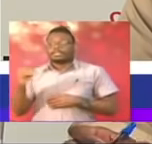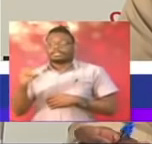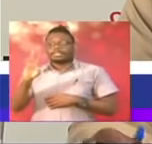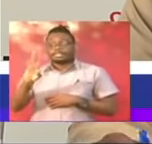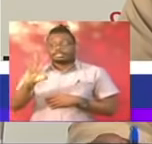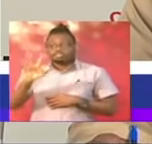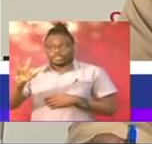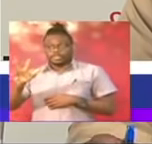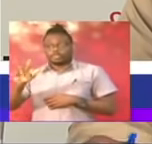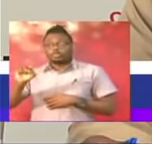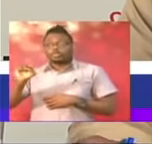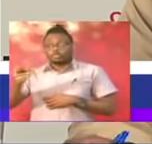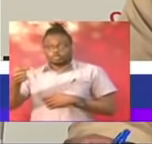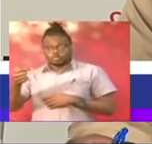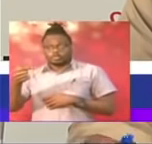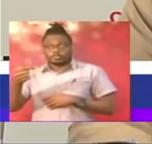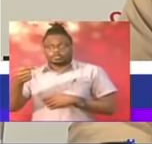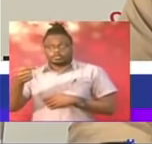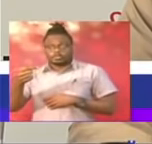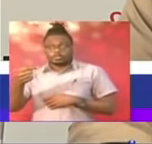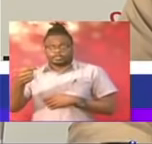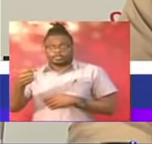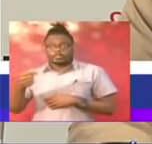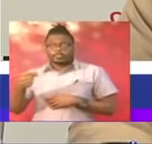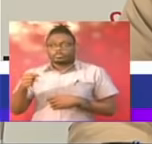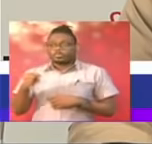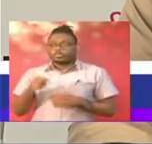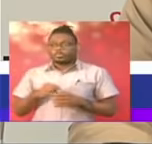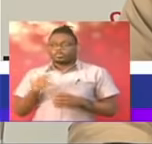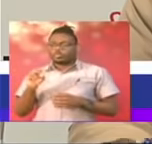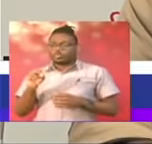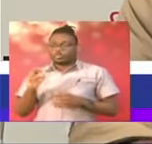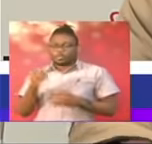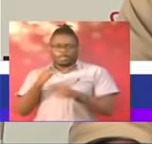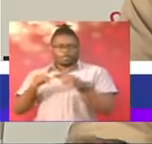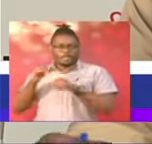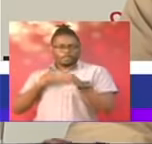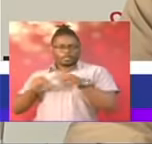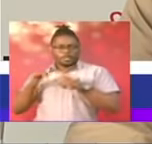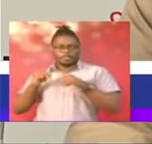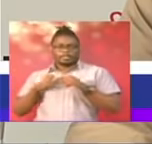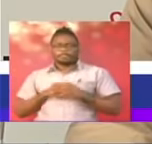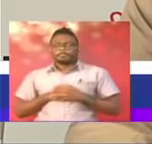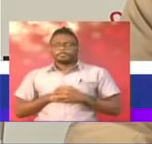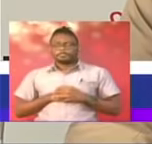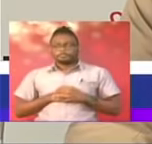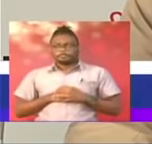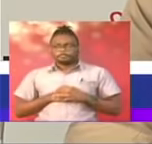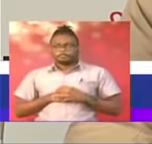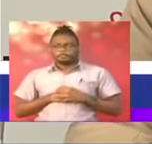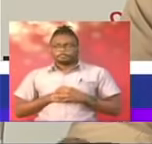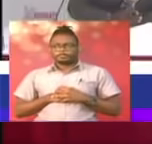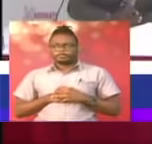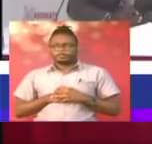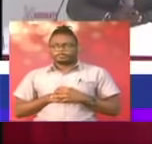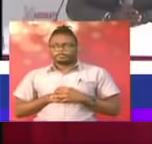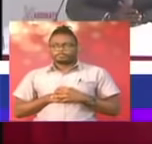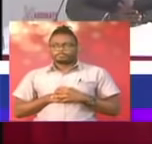63,000 Sinopharm. No, this is Total. What's this? This is a handwriting issue.